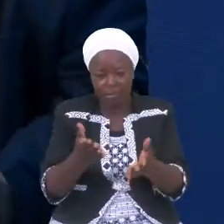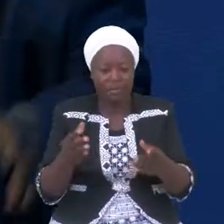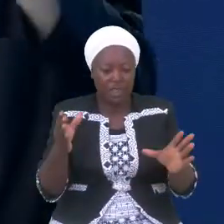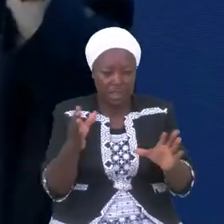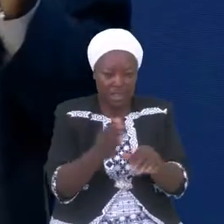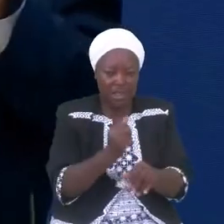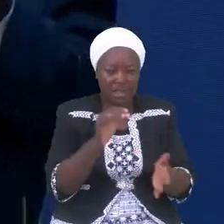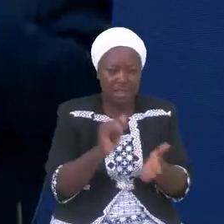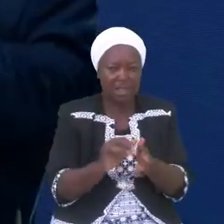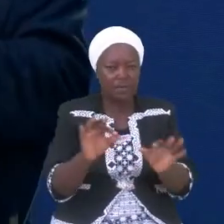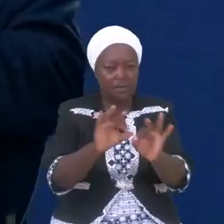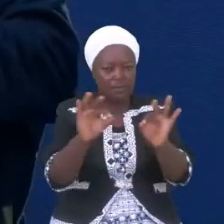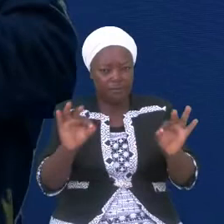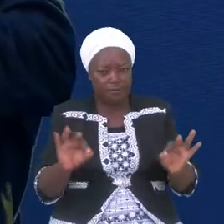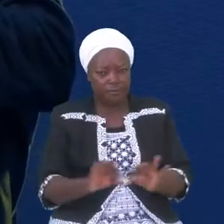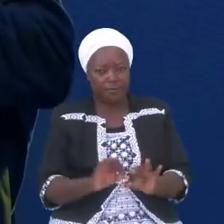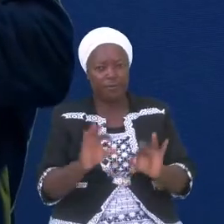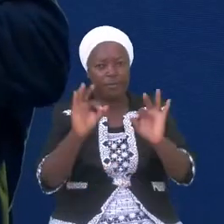globally.